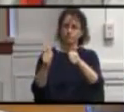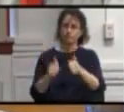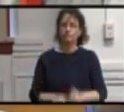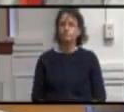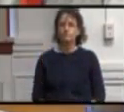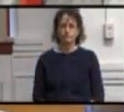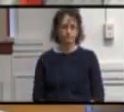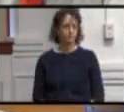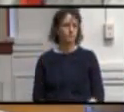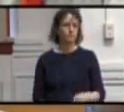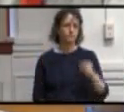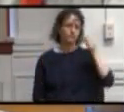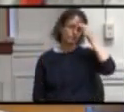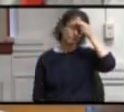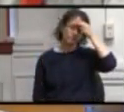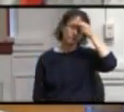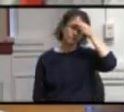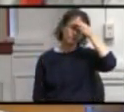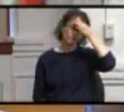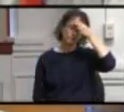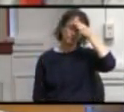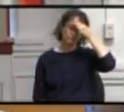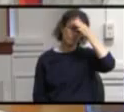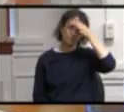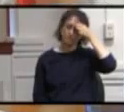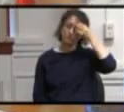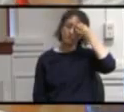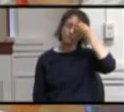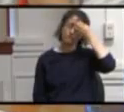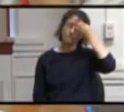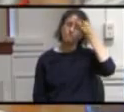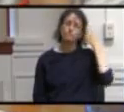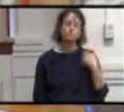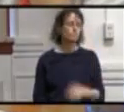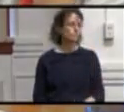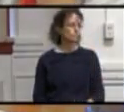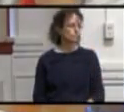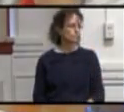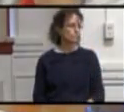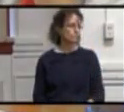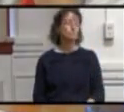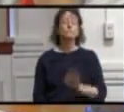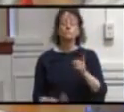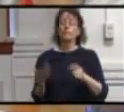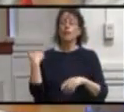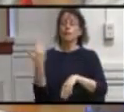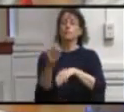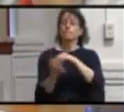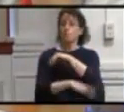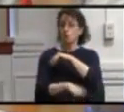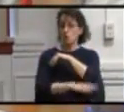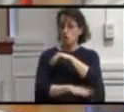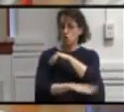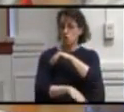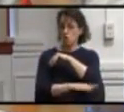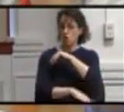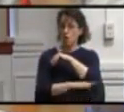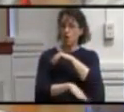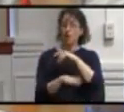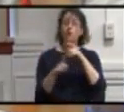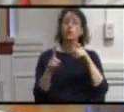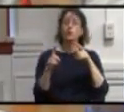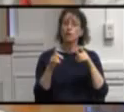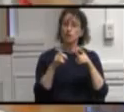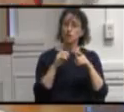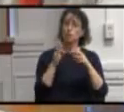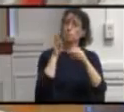so that everybody's got the figures, for the first round of the town manager search, total expenses